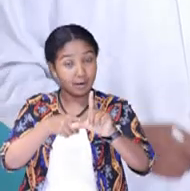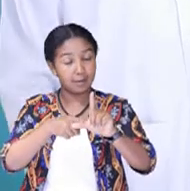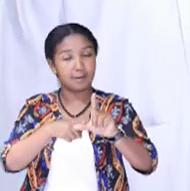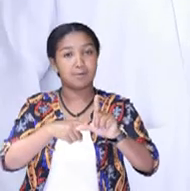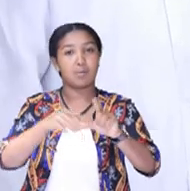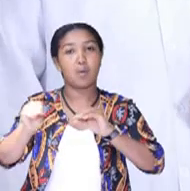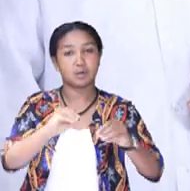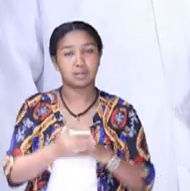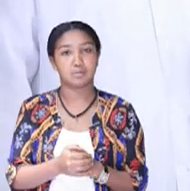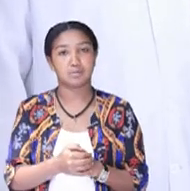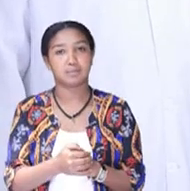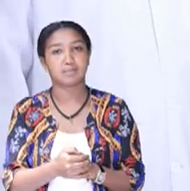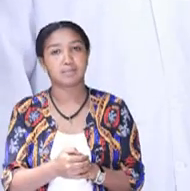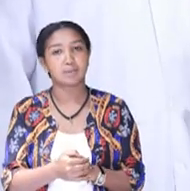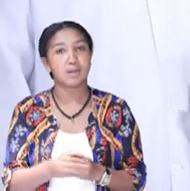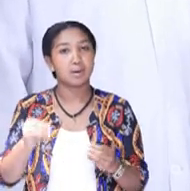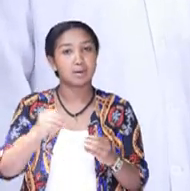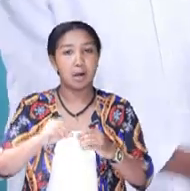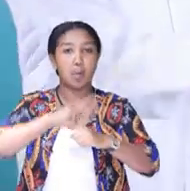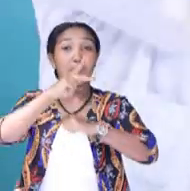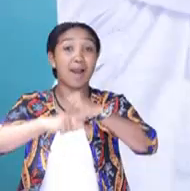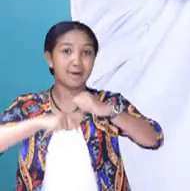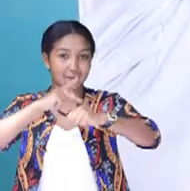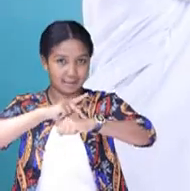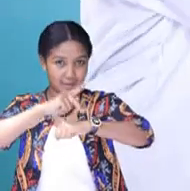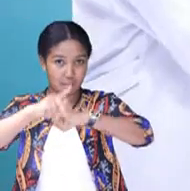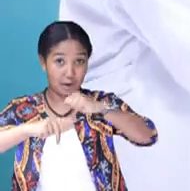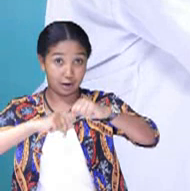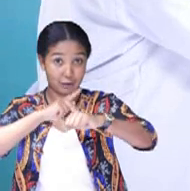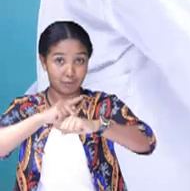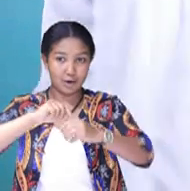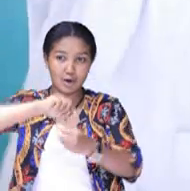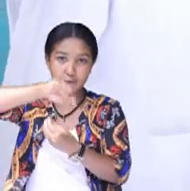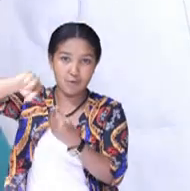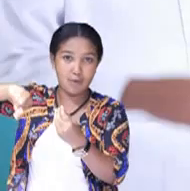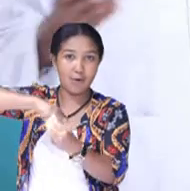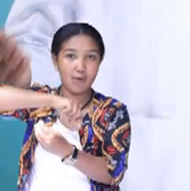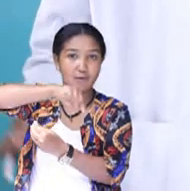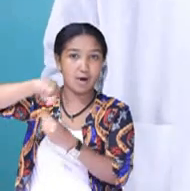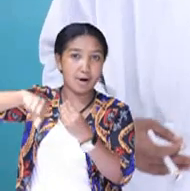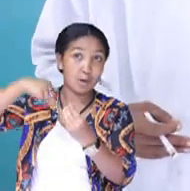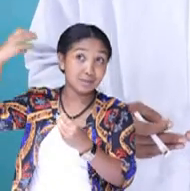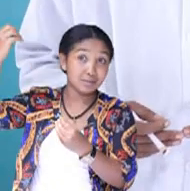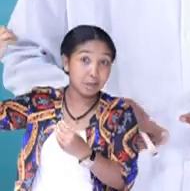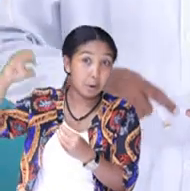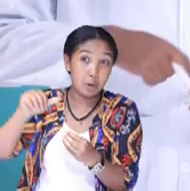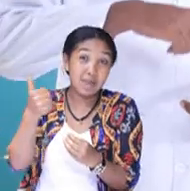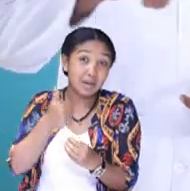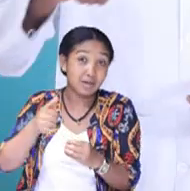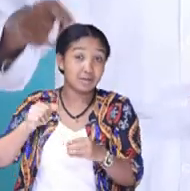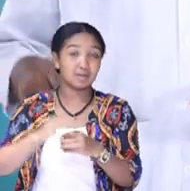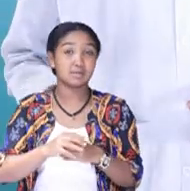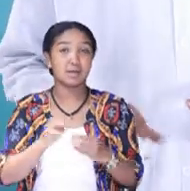or rotational motion. Planets revolve around the sun or around any star.